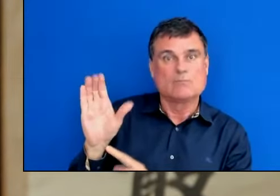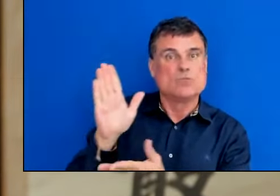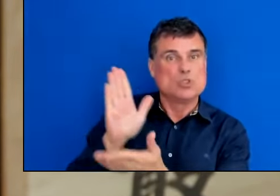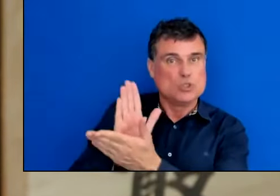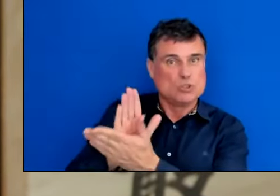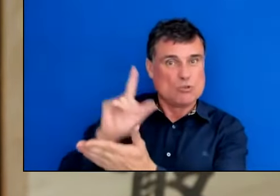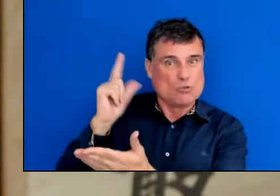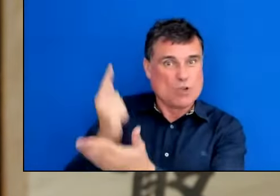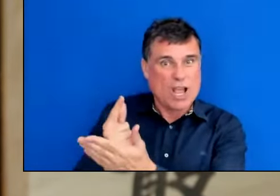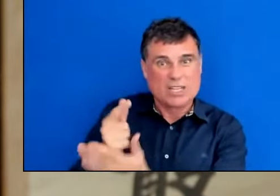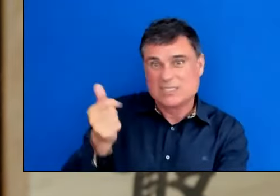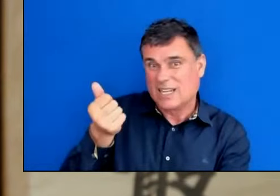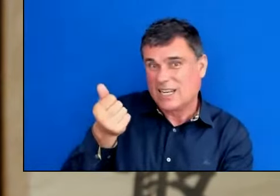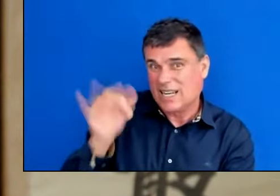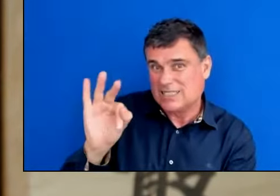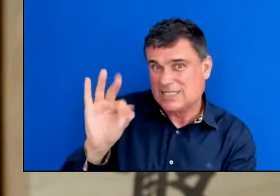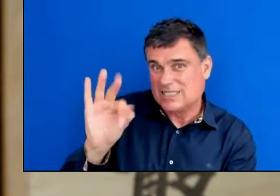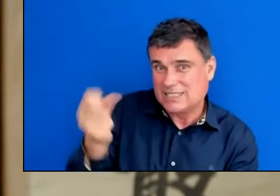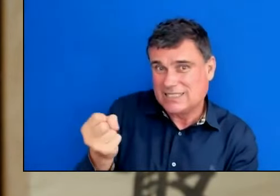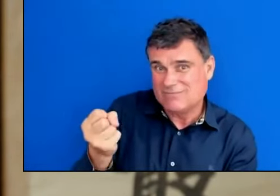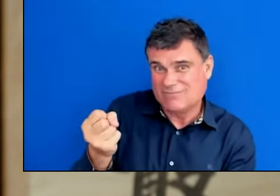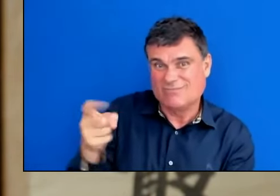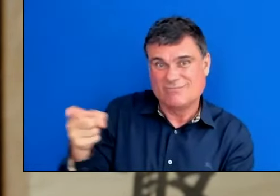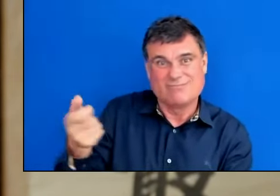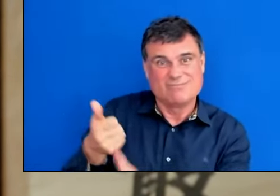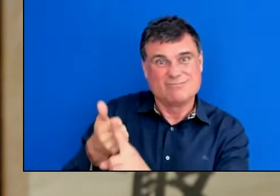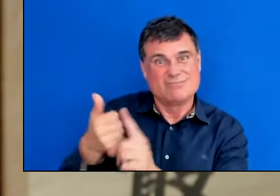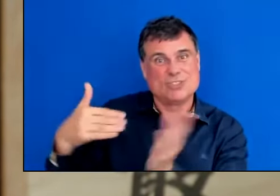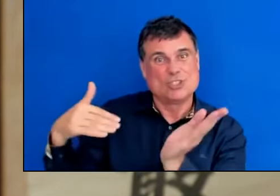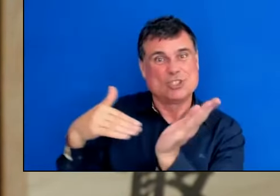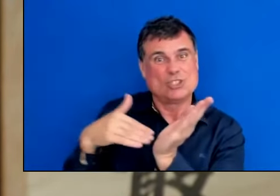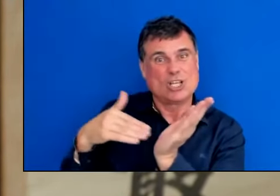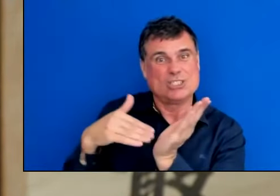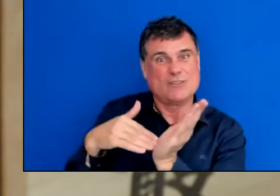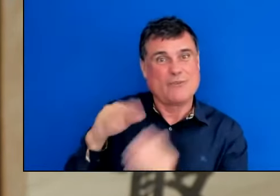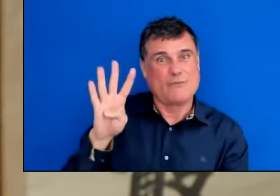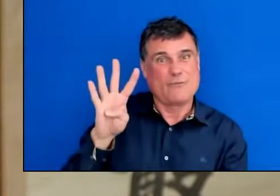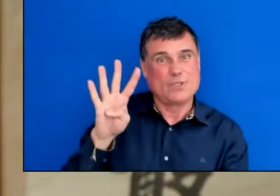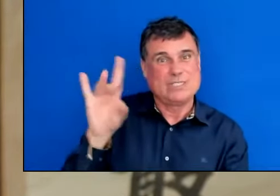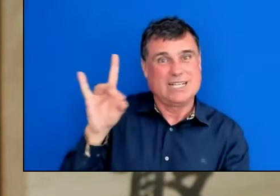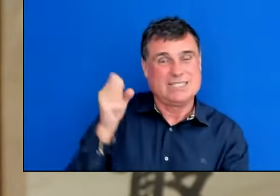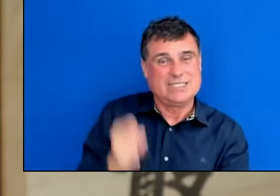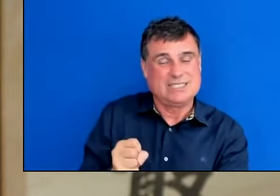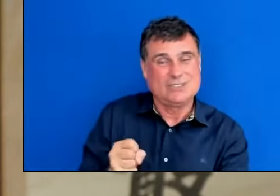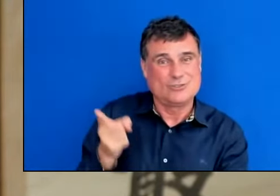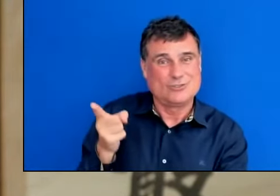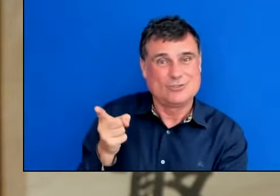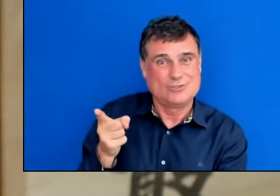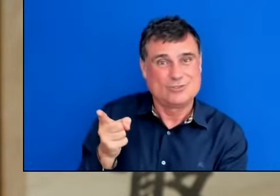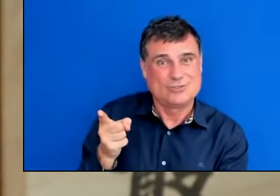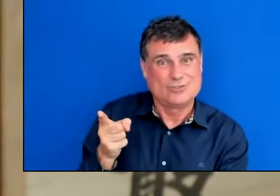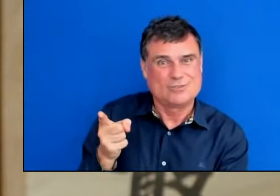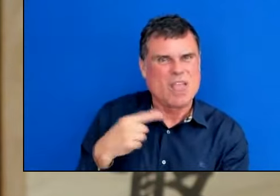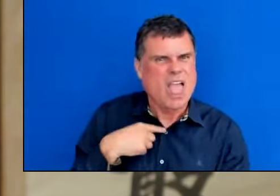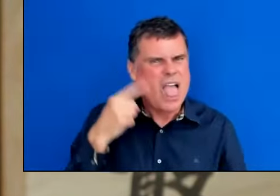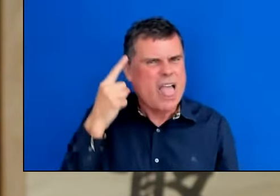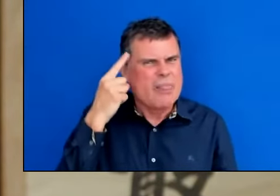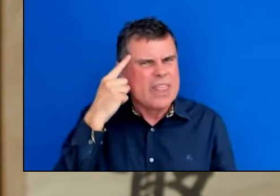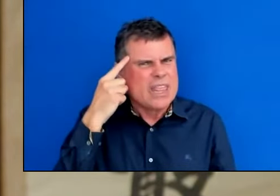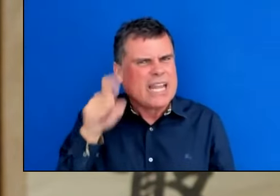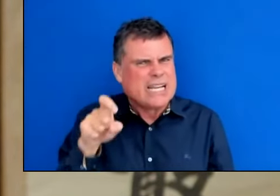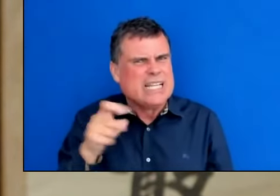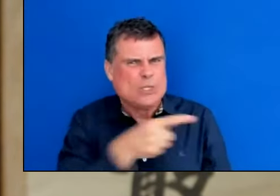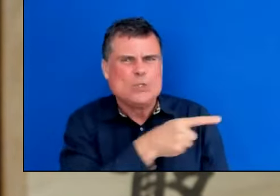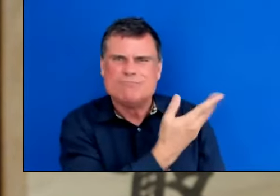1960 and practiced medicine for 48 years from 1961 to 2009. And I think they need you